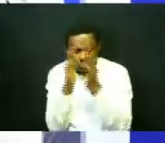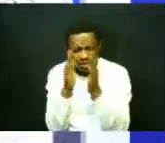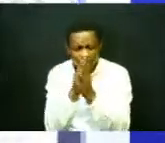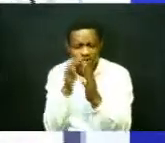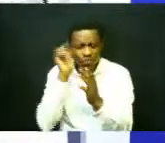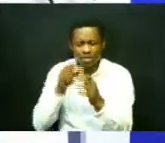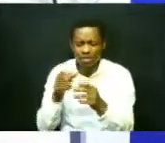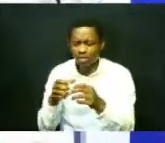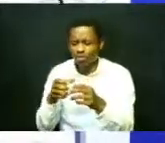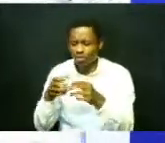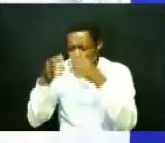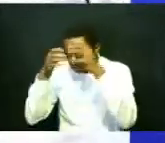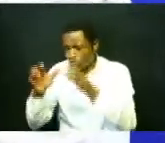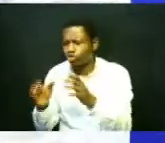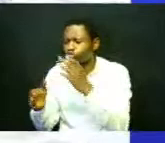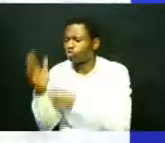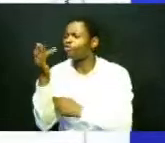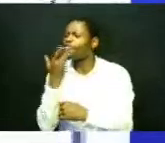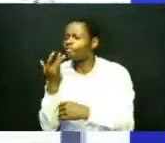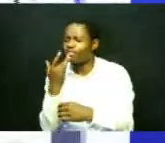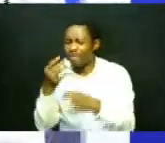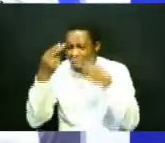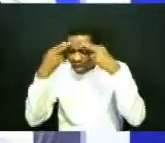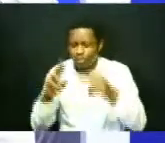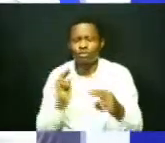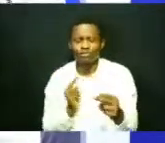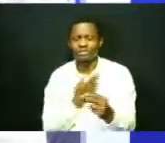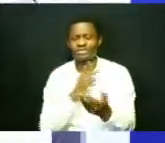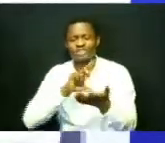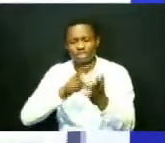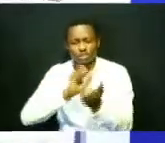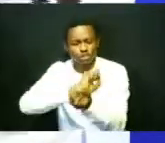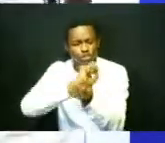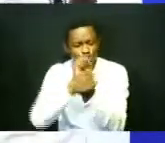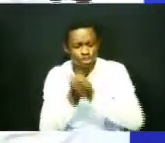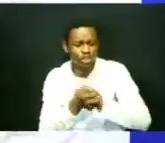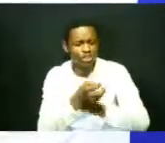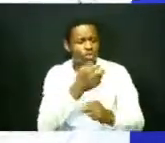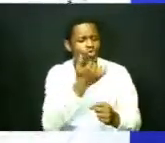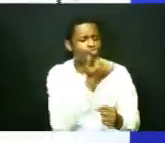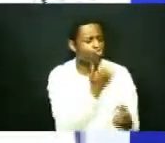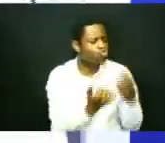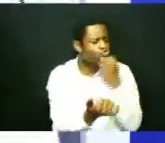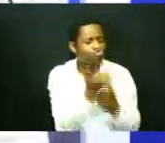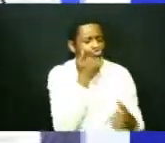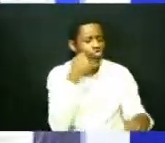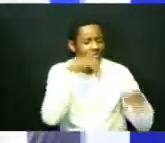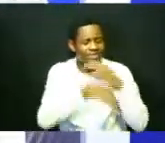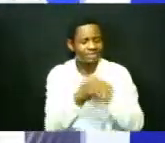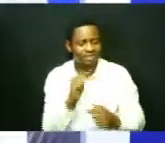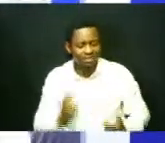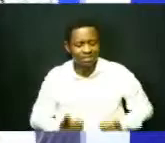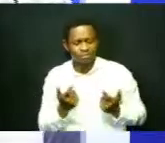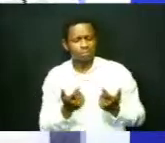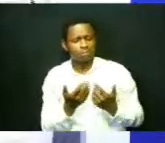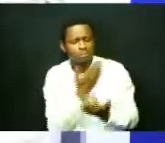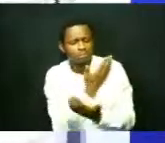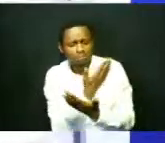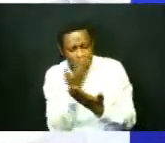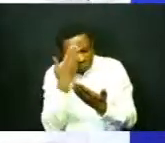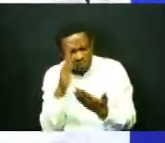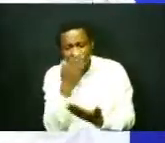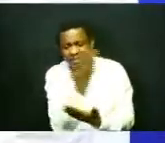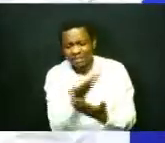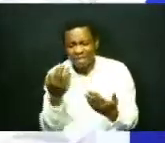Amen. And change every circumstance in our life. I don't know whatever is